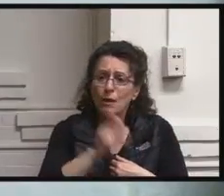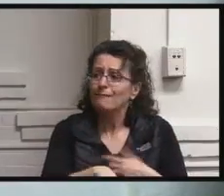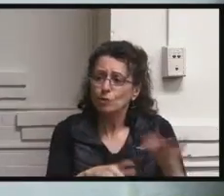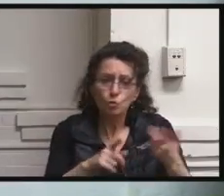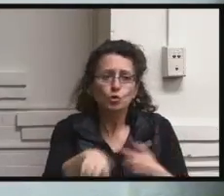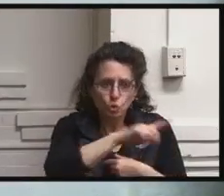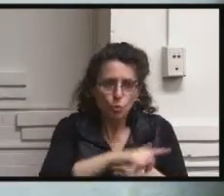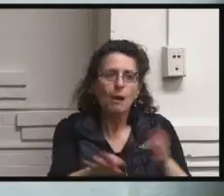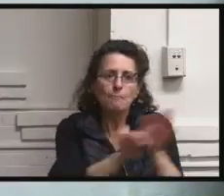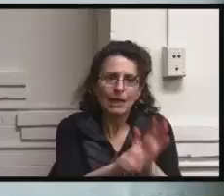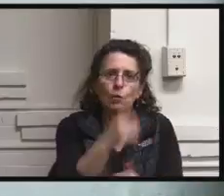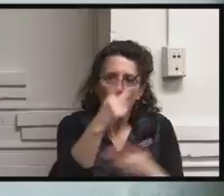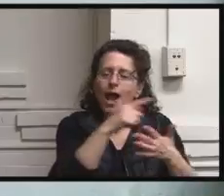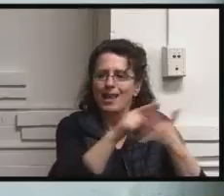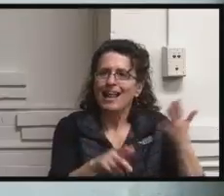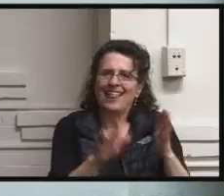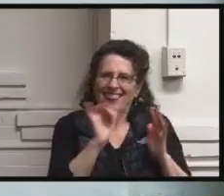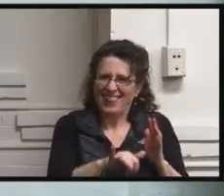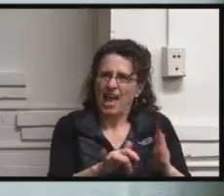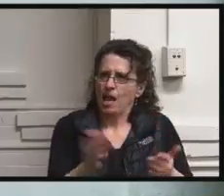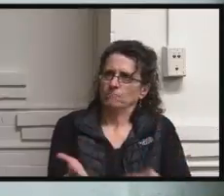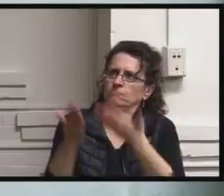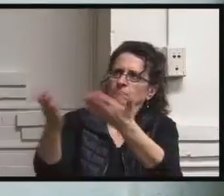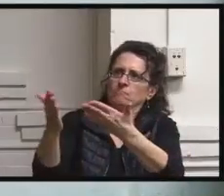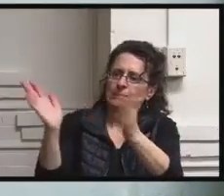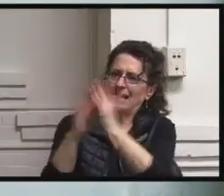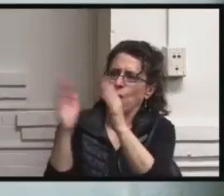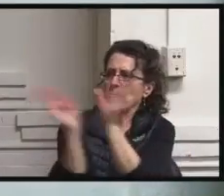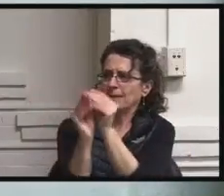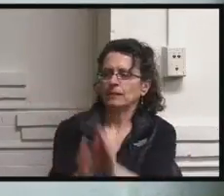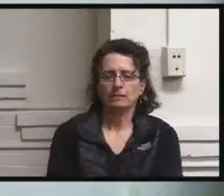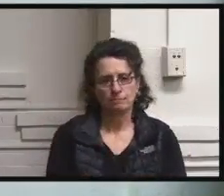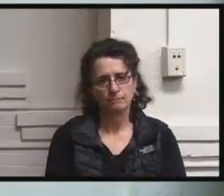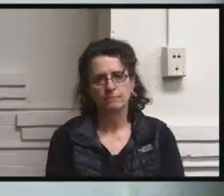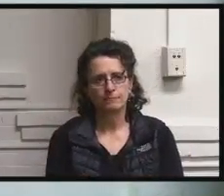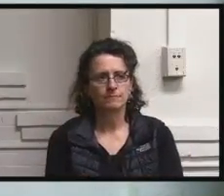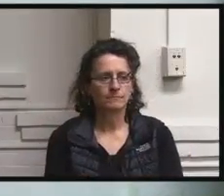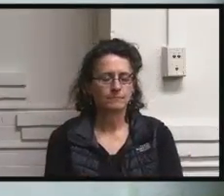think and see if the people will go along with it. I think they probably will.